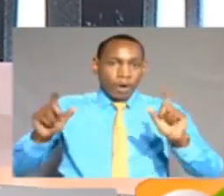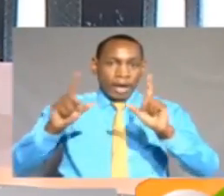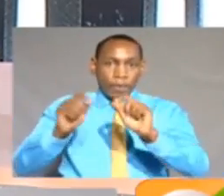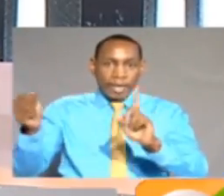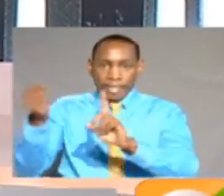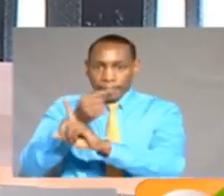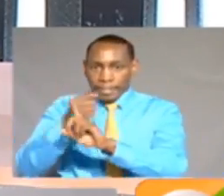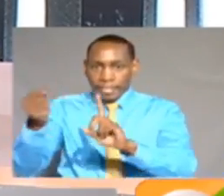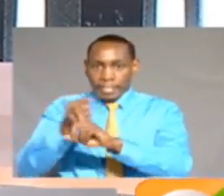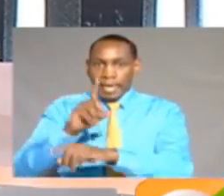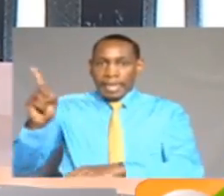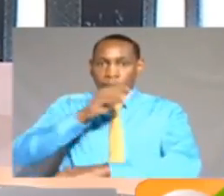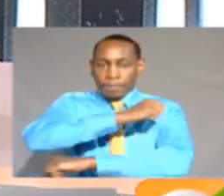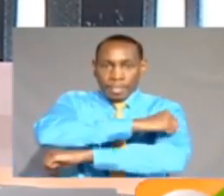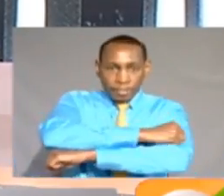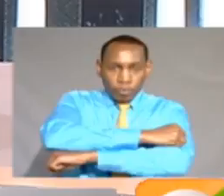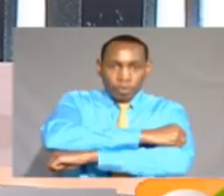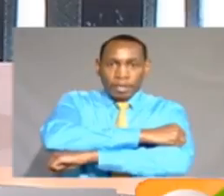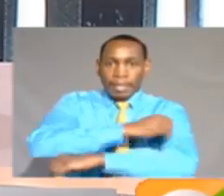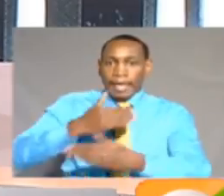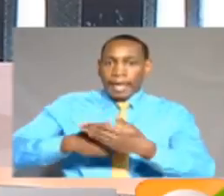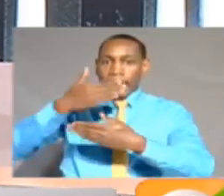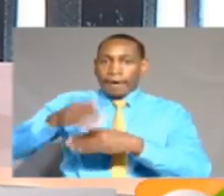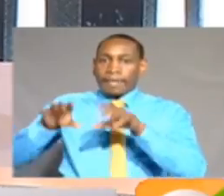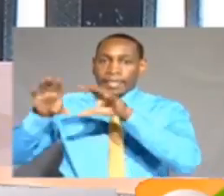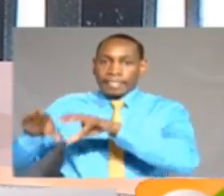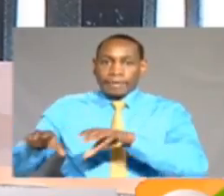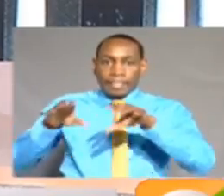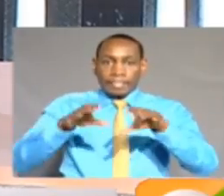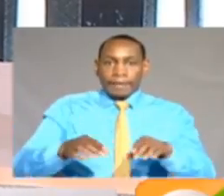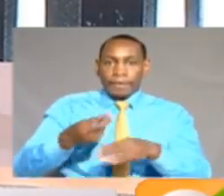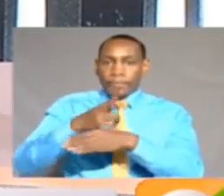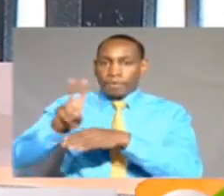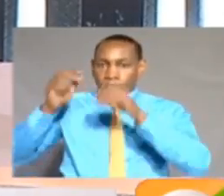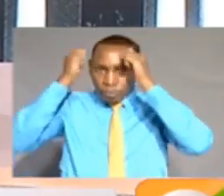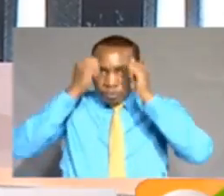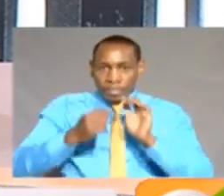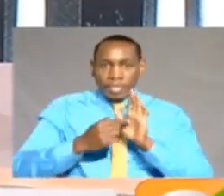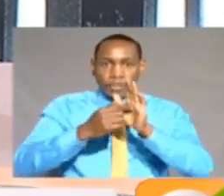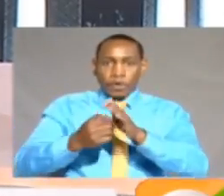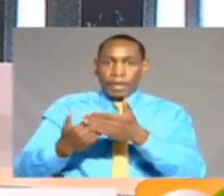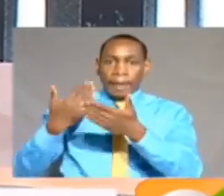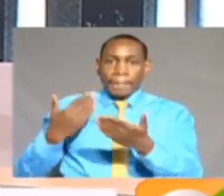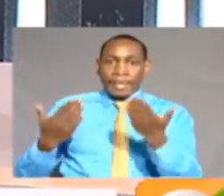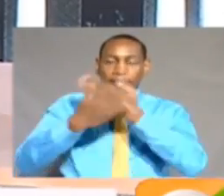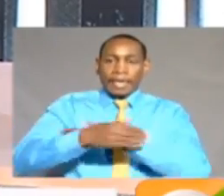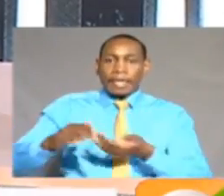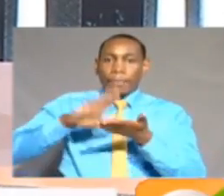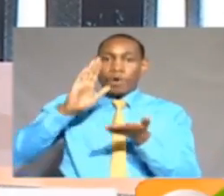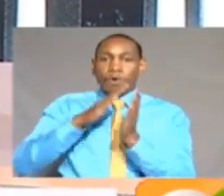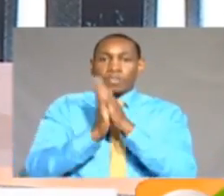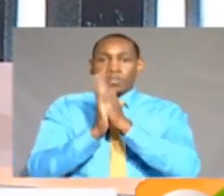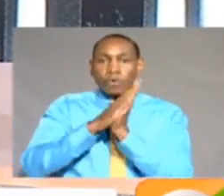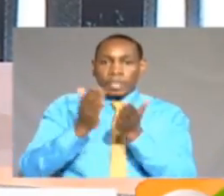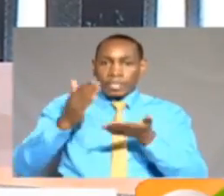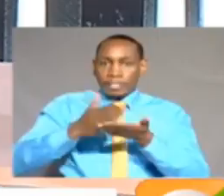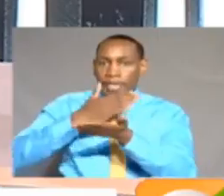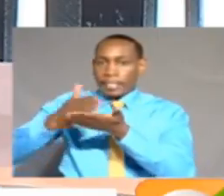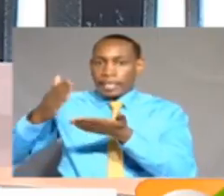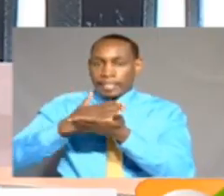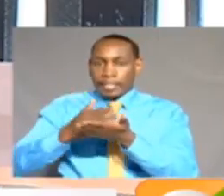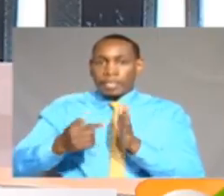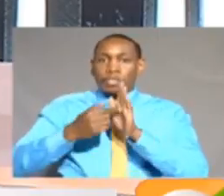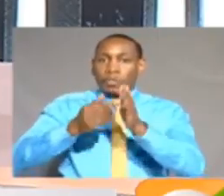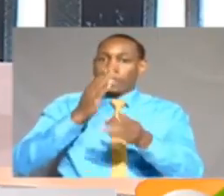assault at the Nairobi school. That is after the plight of a Form 2 student was highlighted last night. More accounts have been shared, adding more weight to